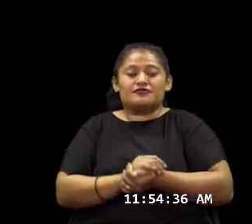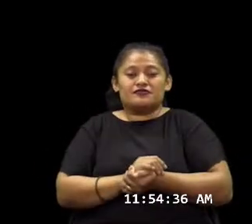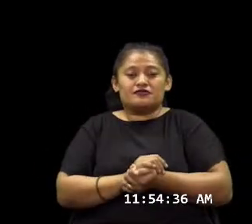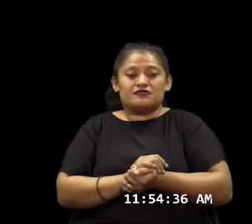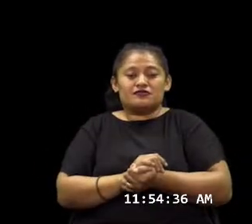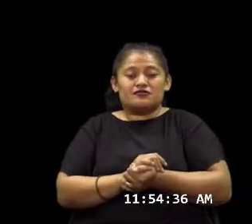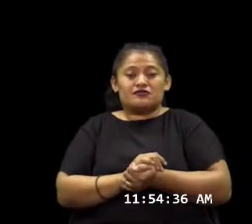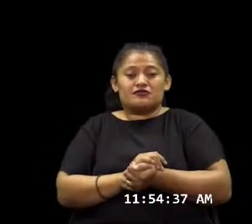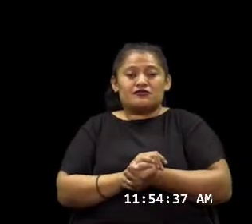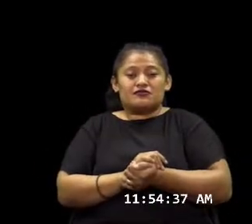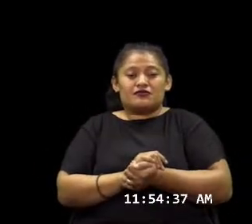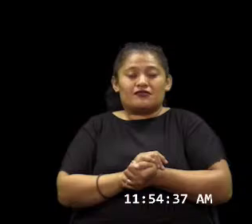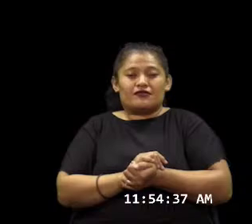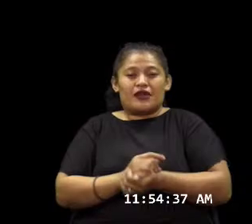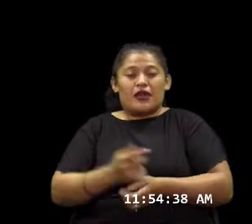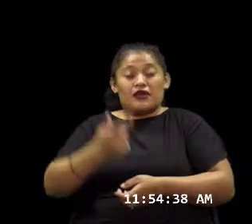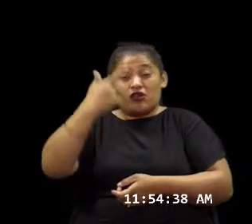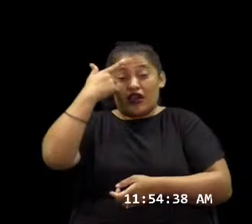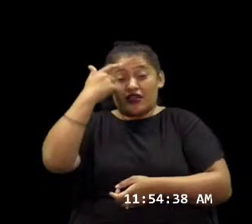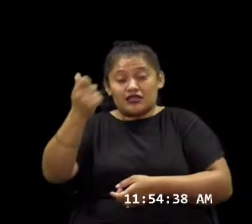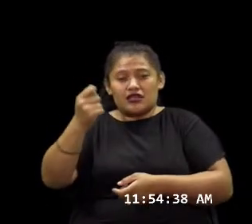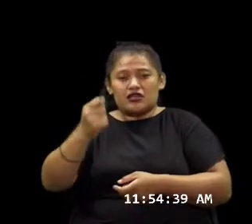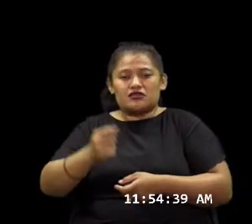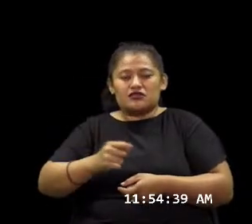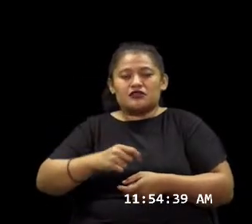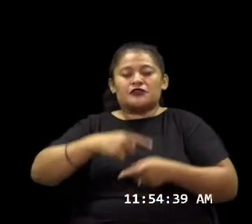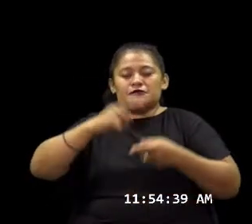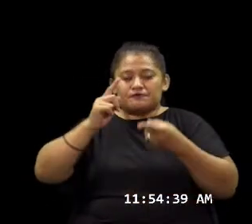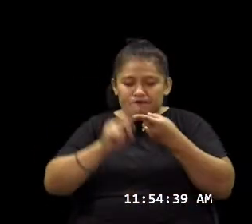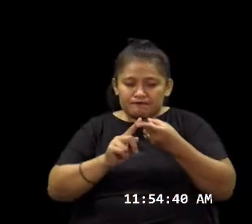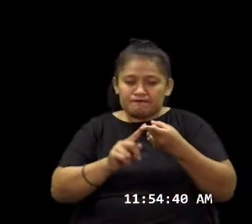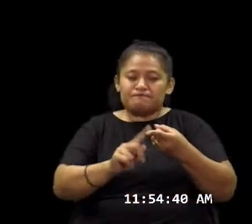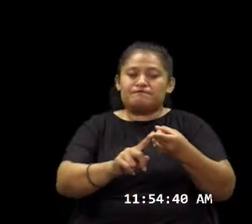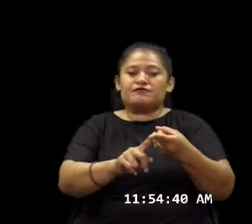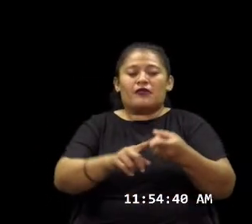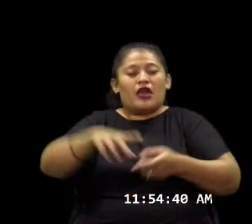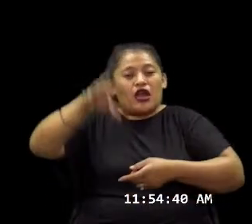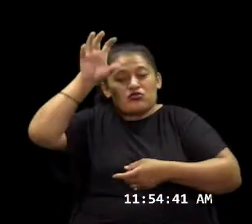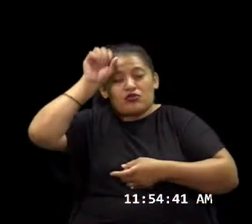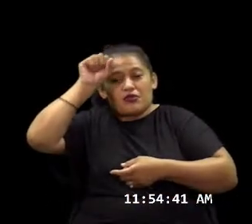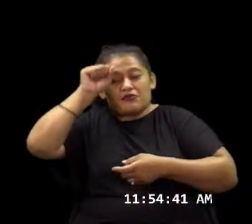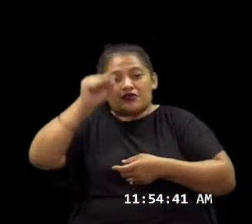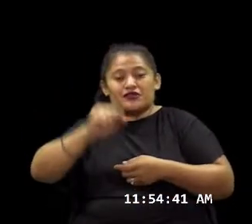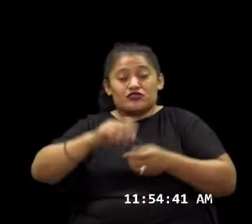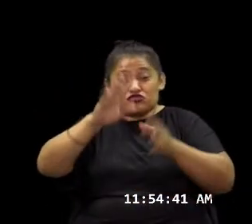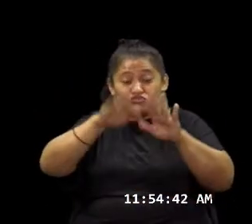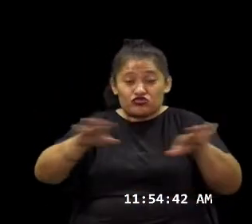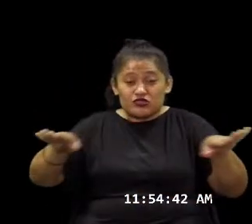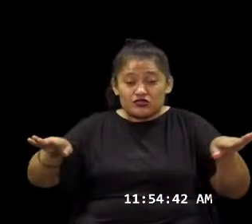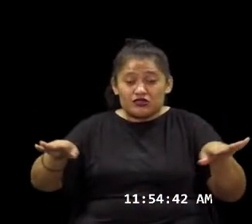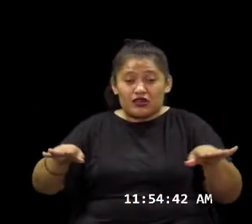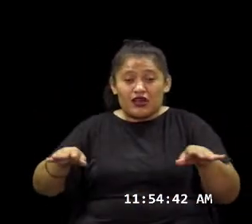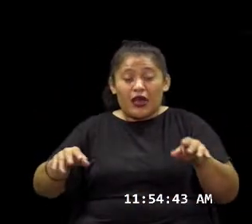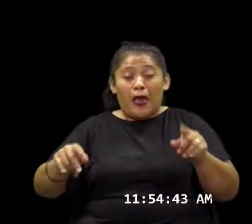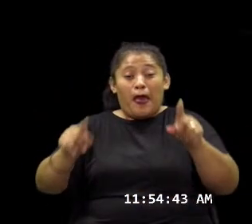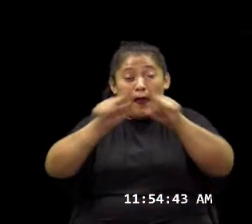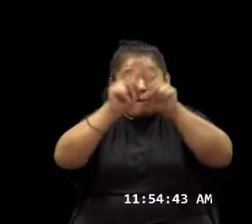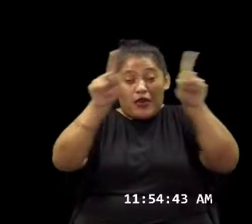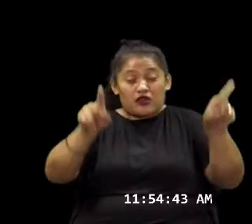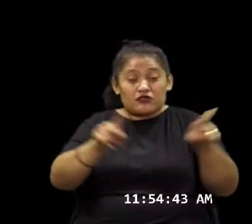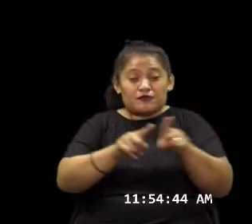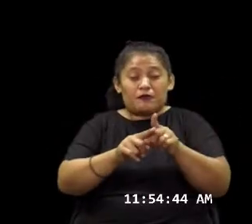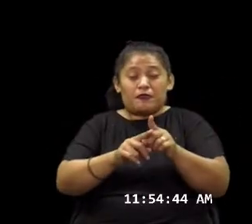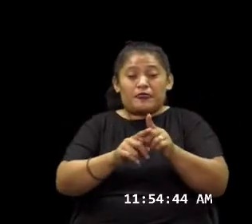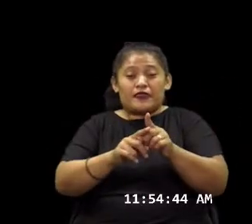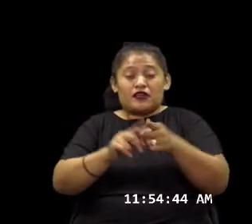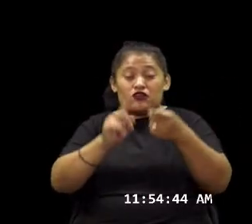Avoid repeating your ideas. And remember again, students, a paragraph